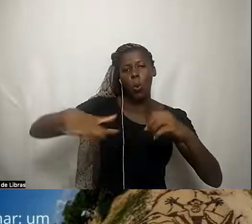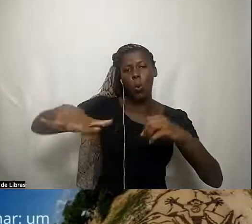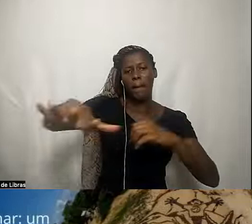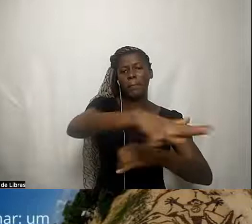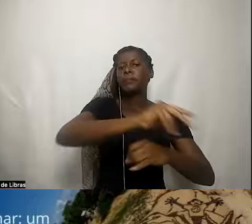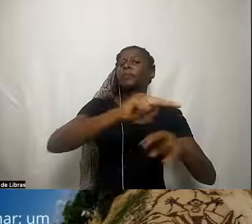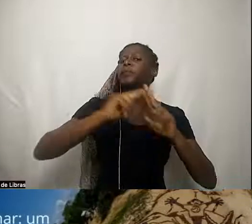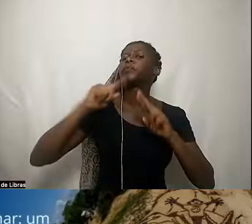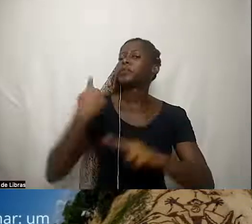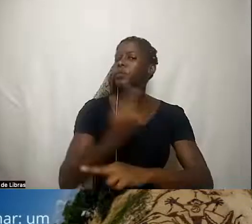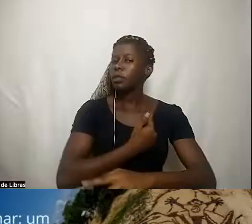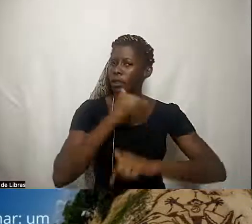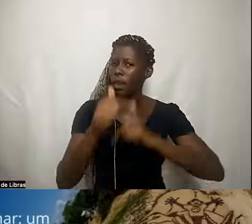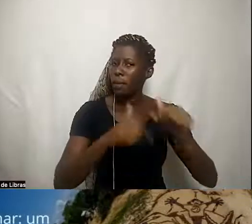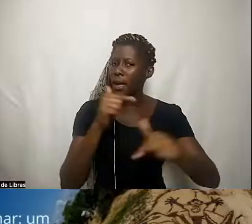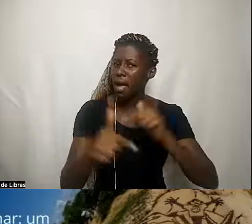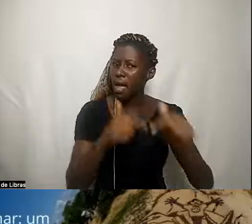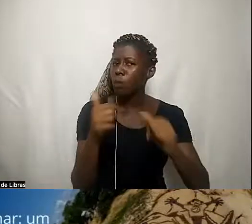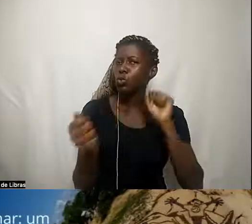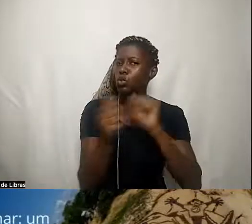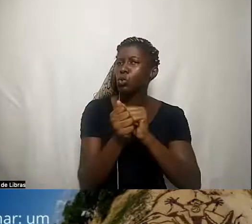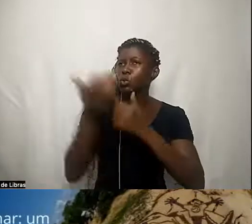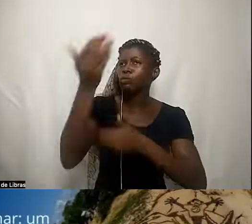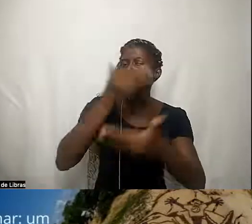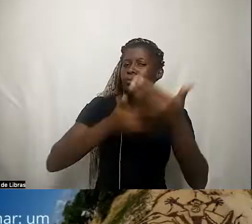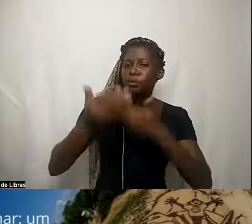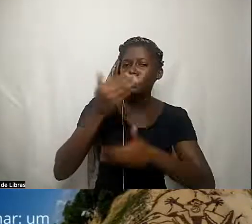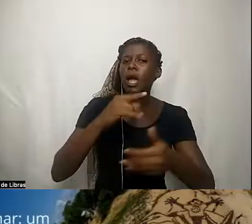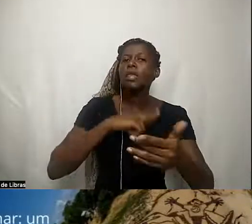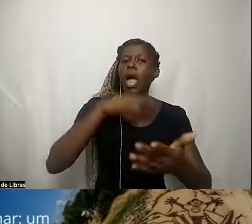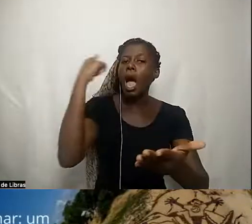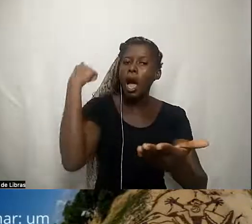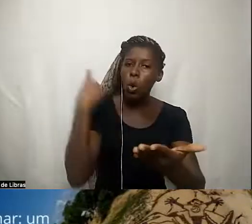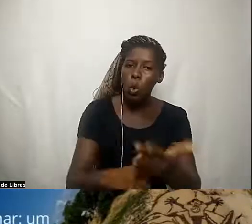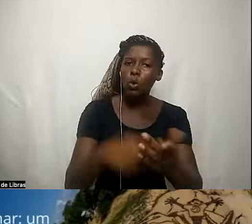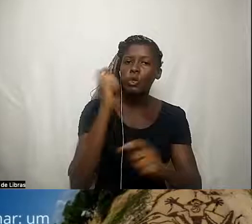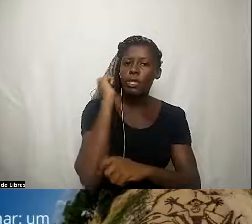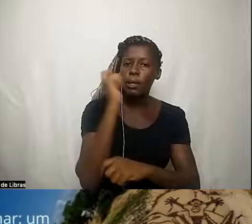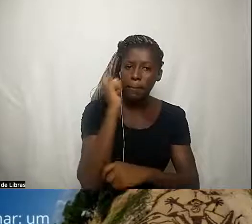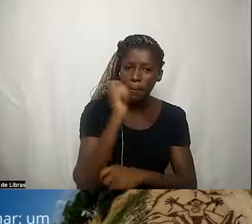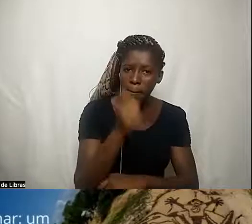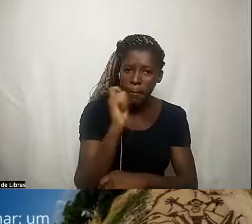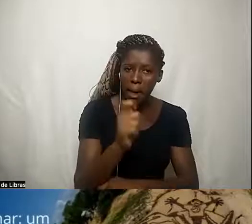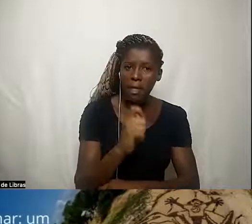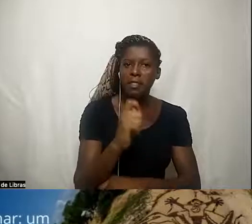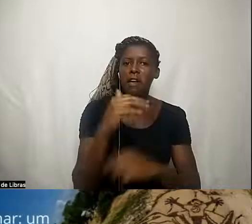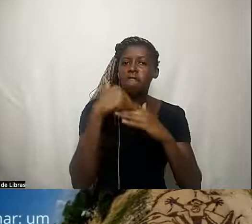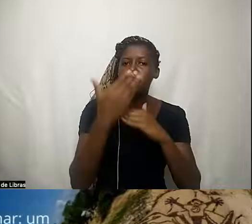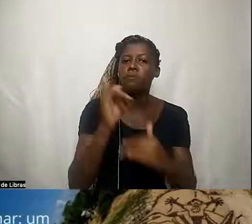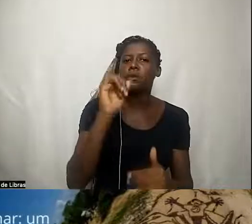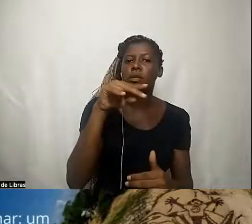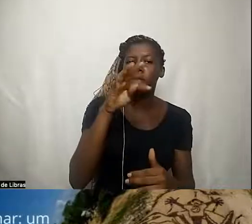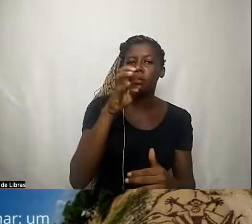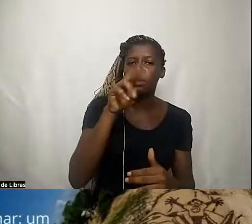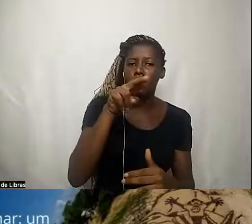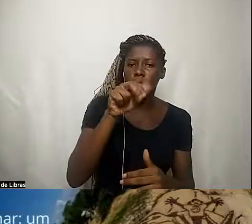That's why we also work on international agreements for international fishing, for